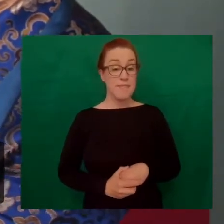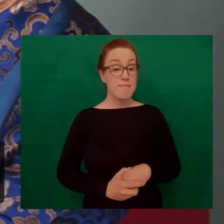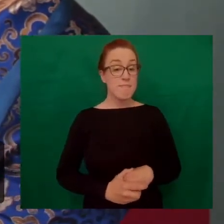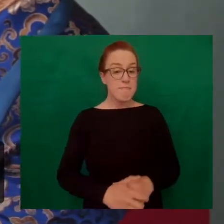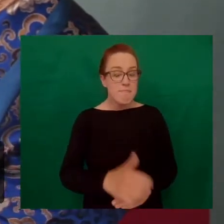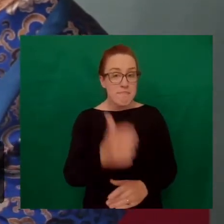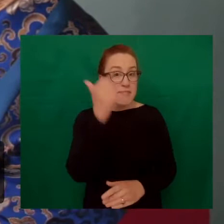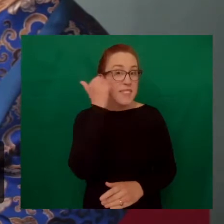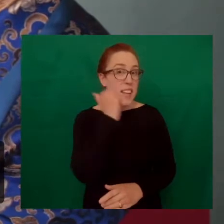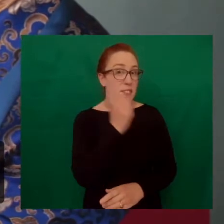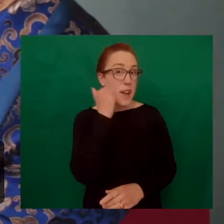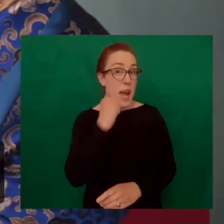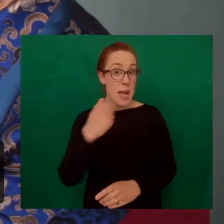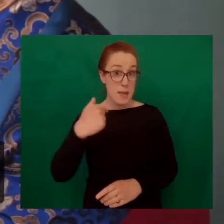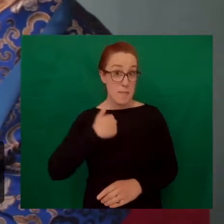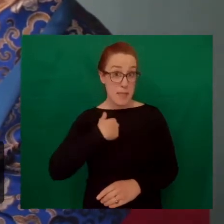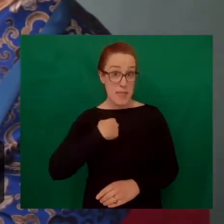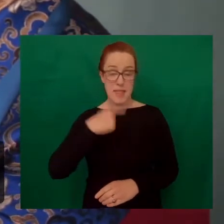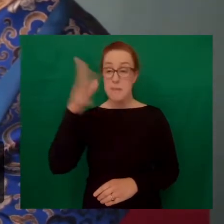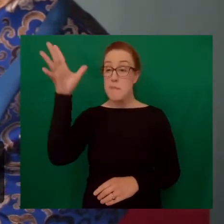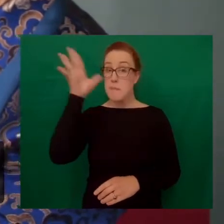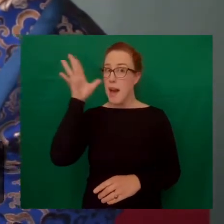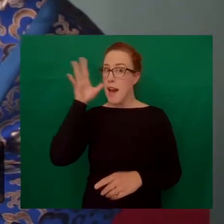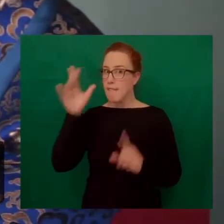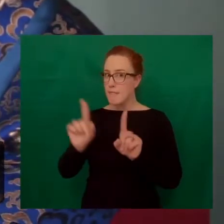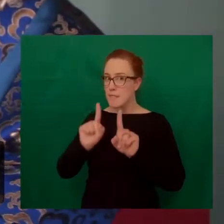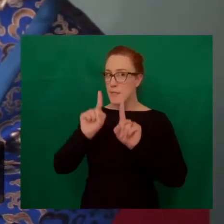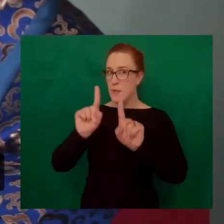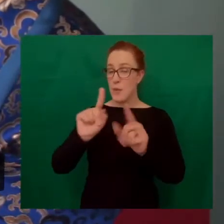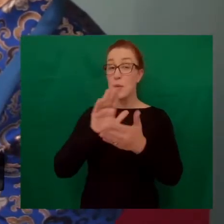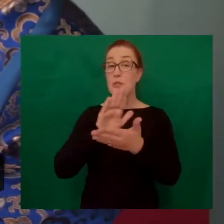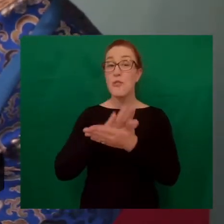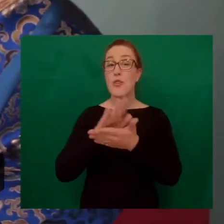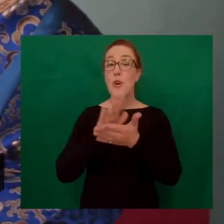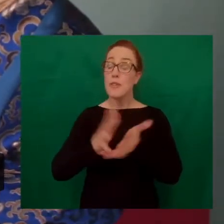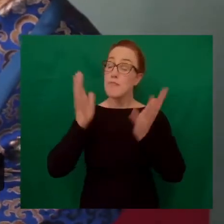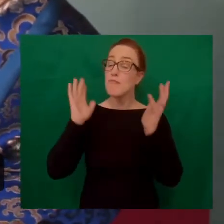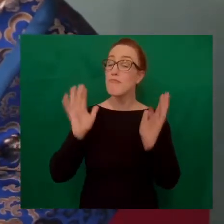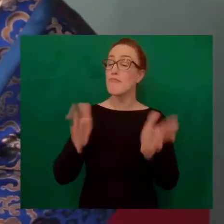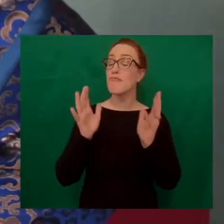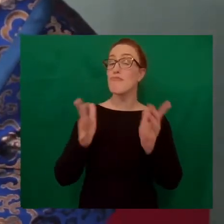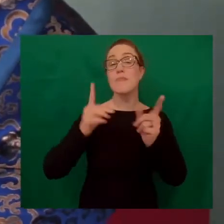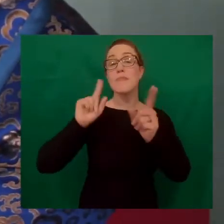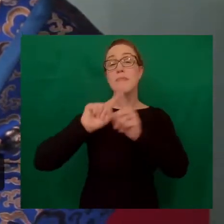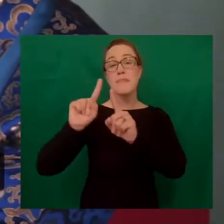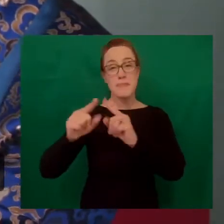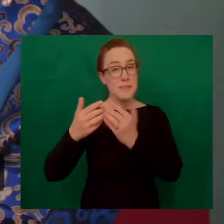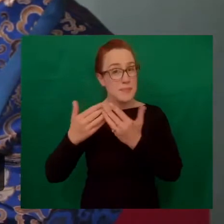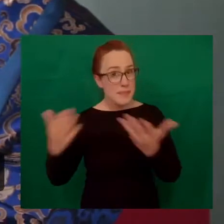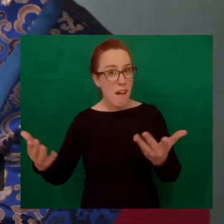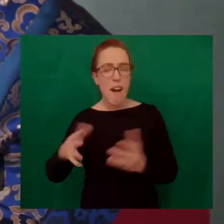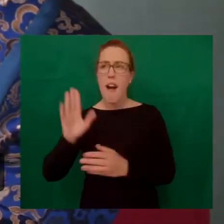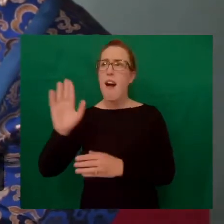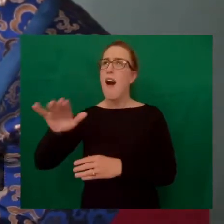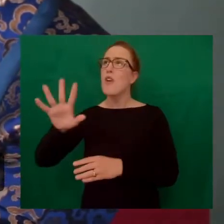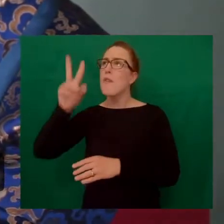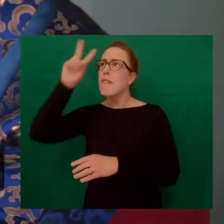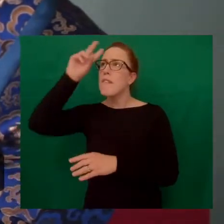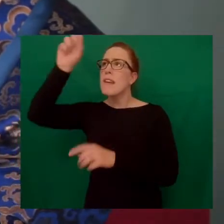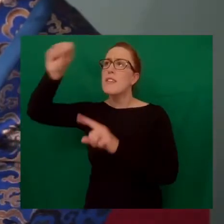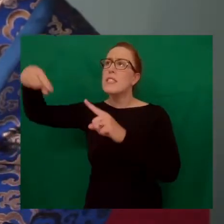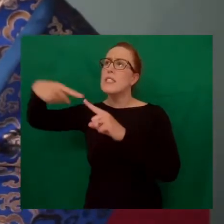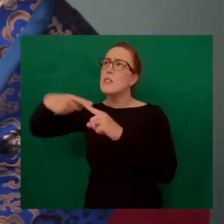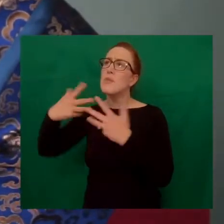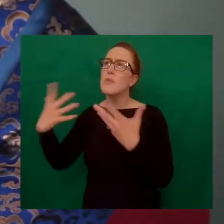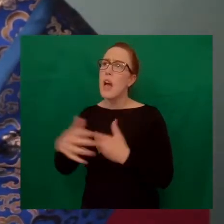Every day, Maddie walks me to and from school. We talk about all kinds of things. What's your favorite time of year,